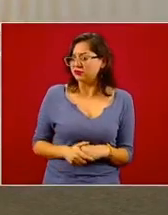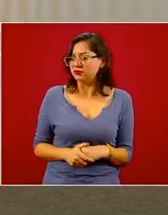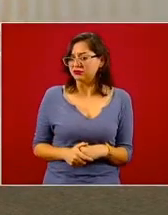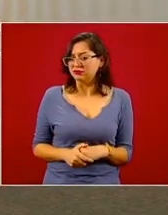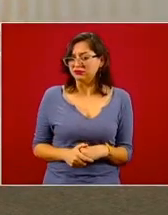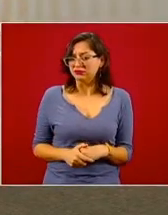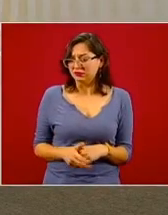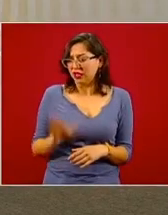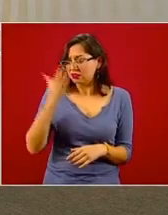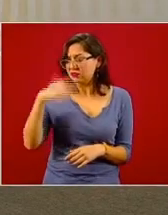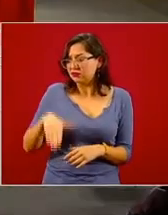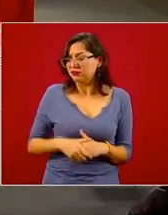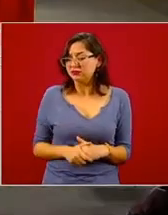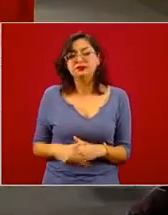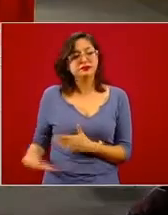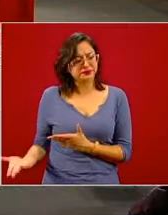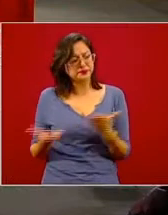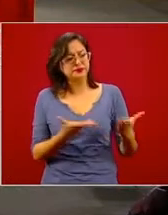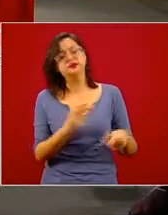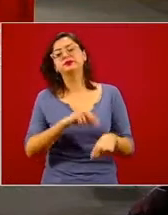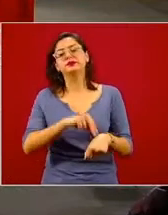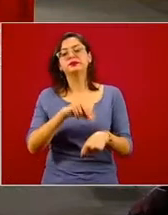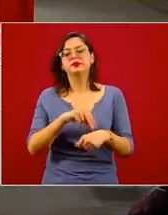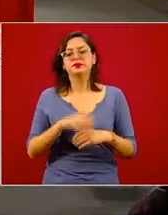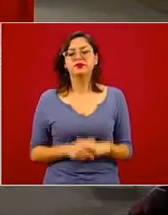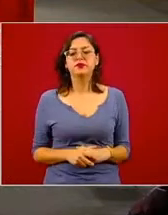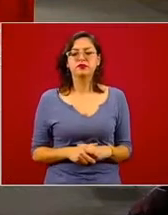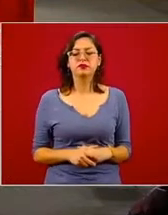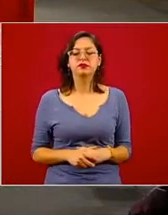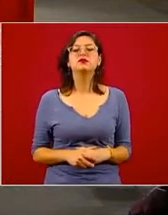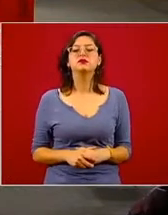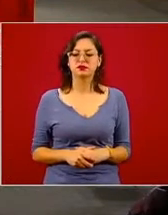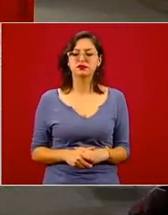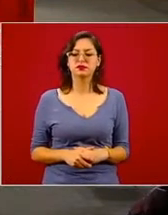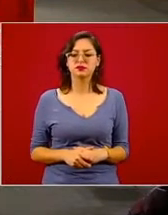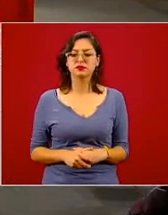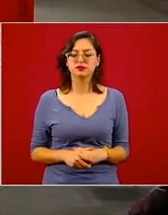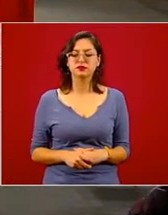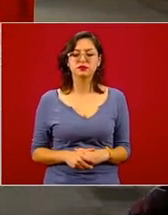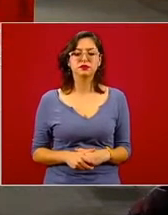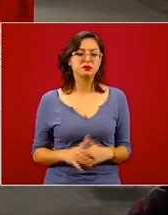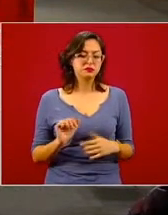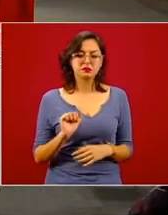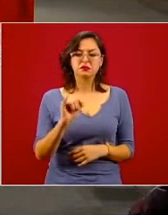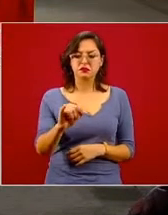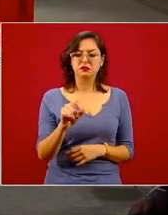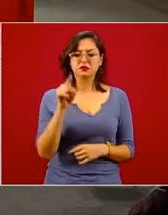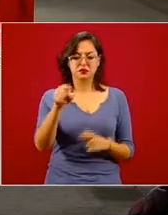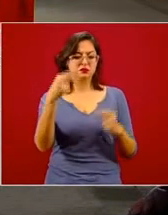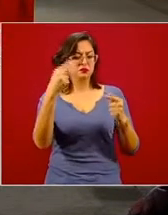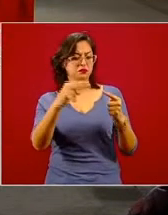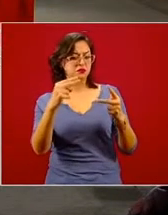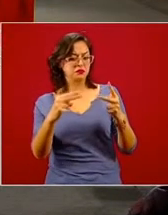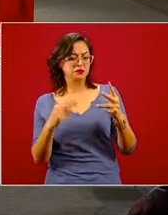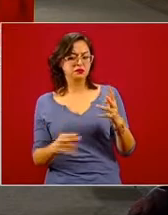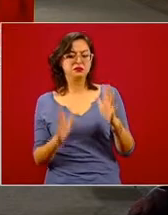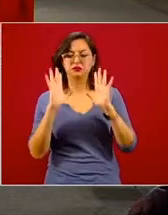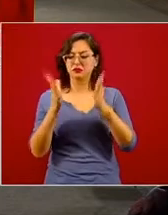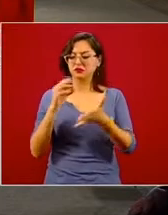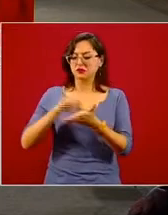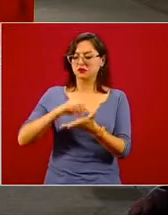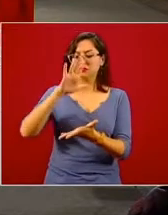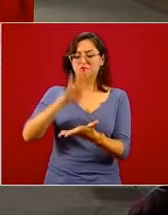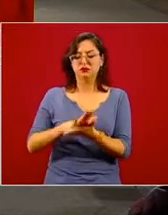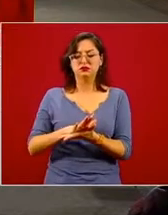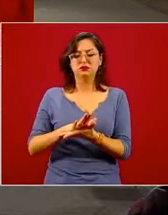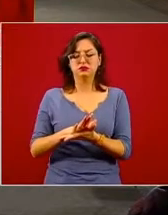State Workers Institute. I mean, they are identified. Yes, and I understand what you're talking about. Yes, answering to your